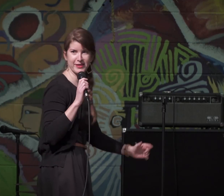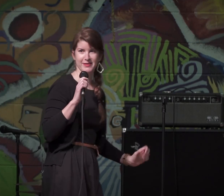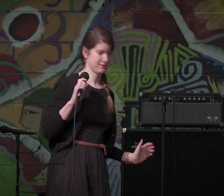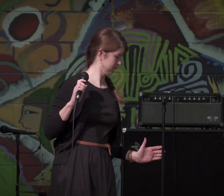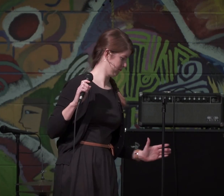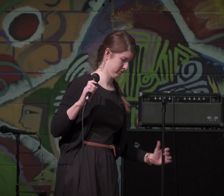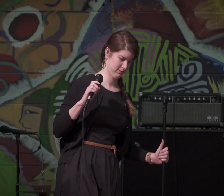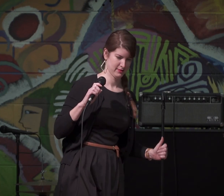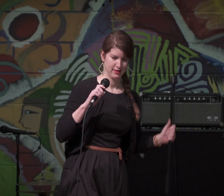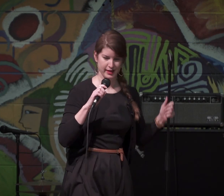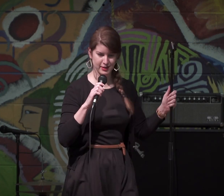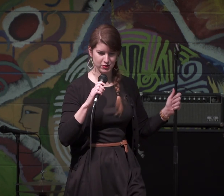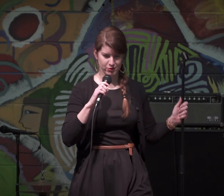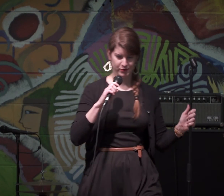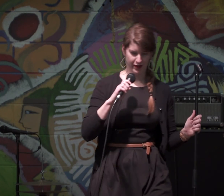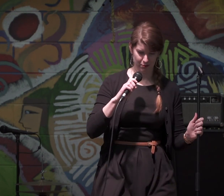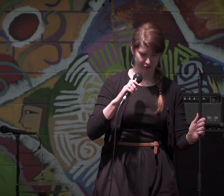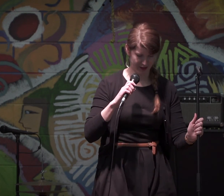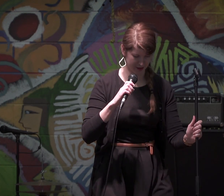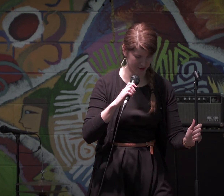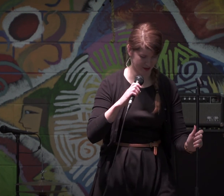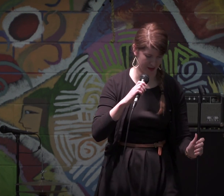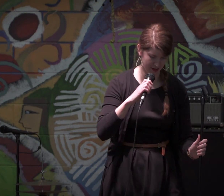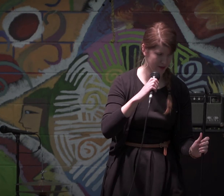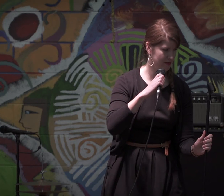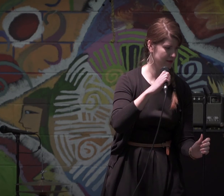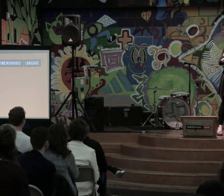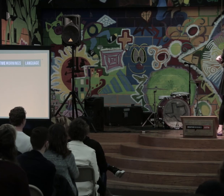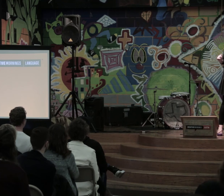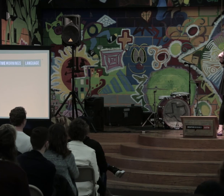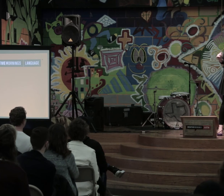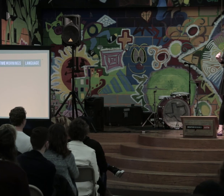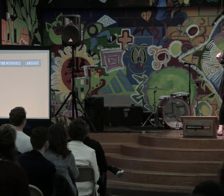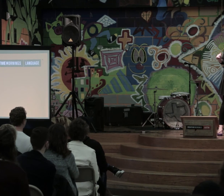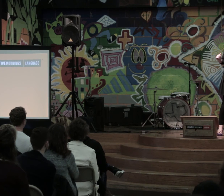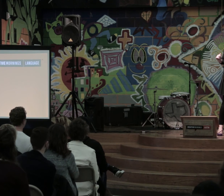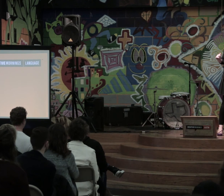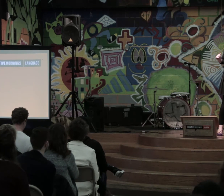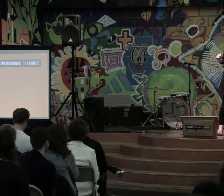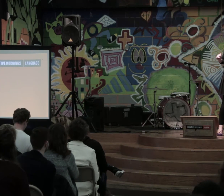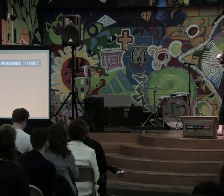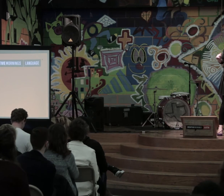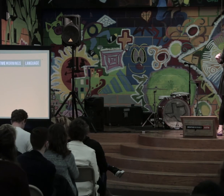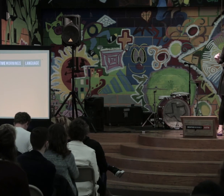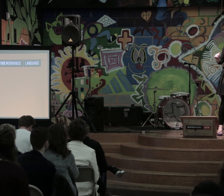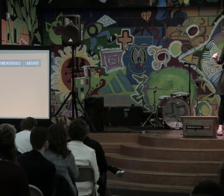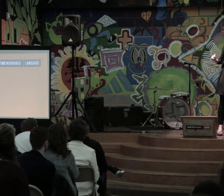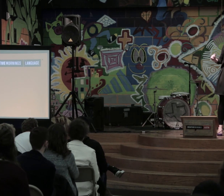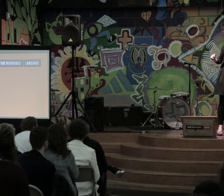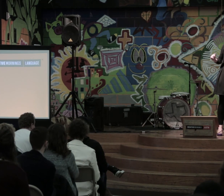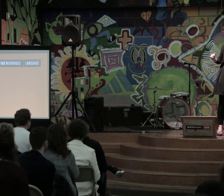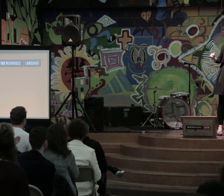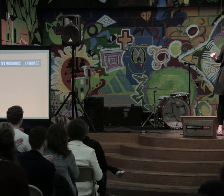right, good morning. I need y'all to do me a favor before I get going today. All right, if all y'all will take your non-dominant hand, put it out